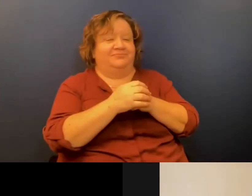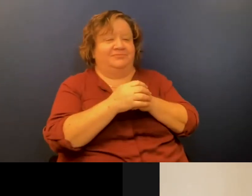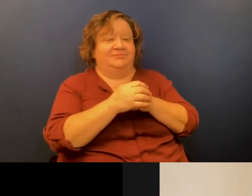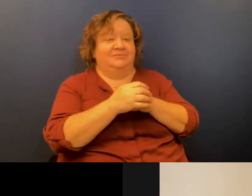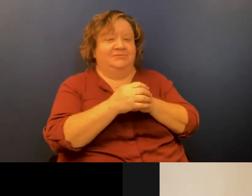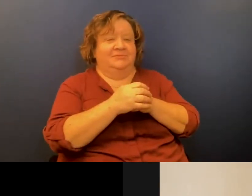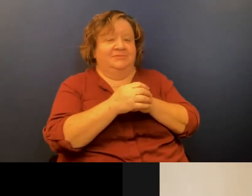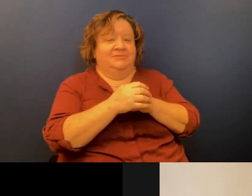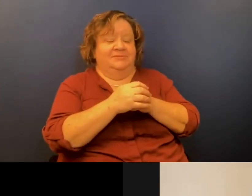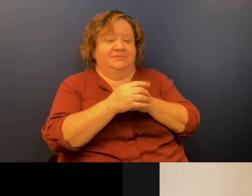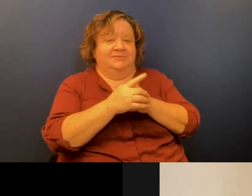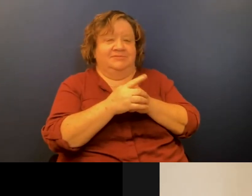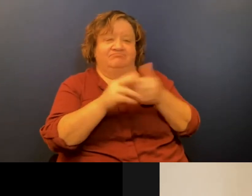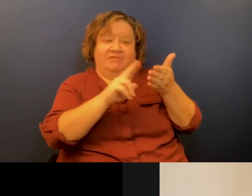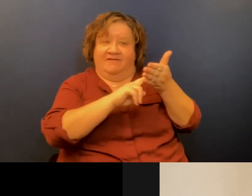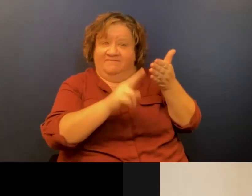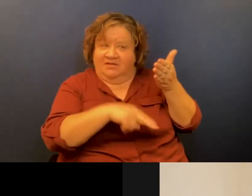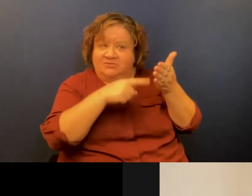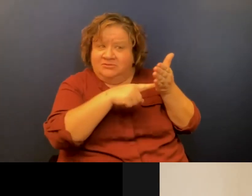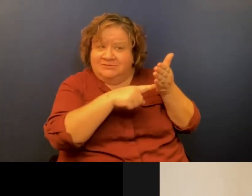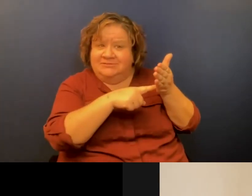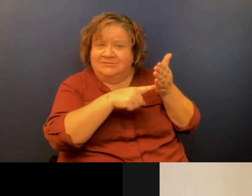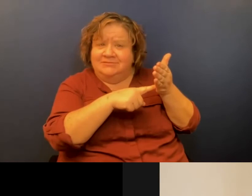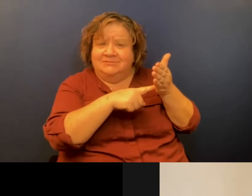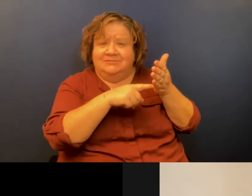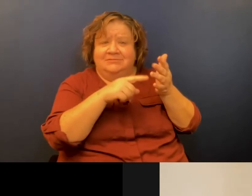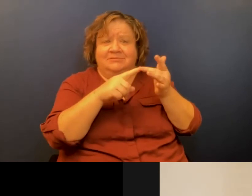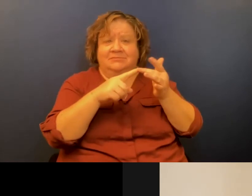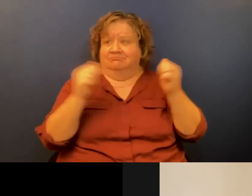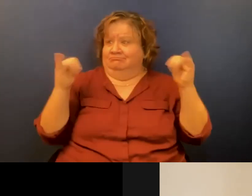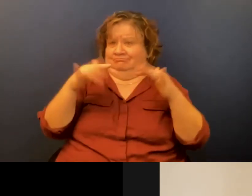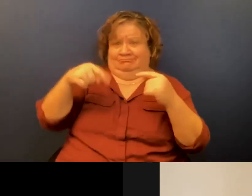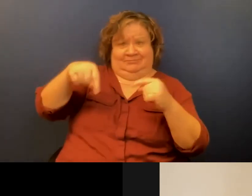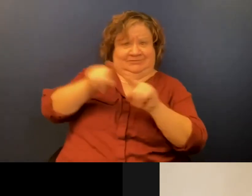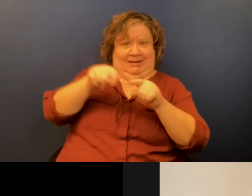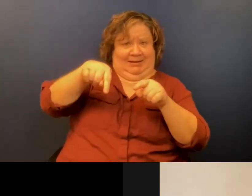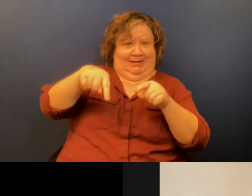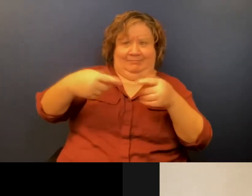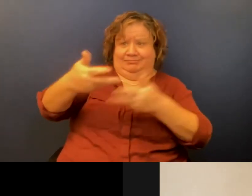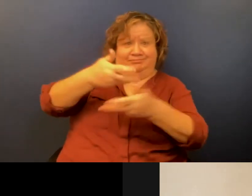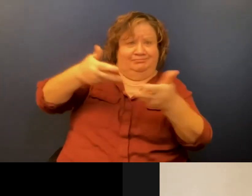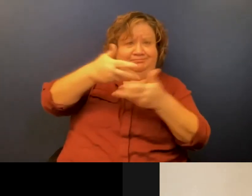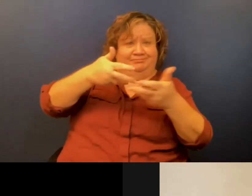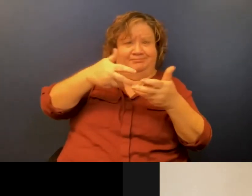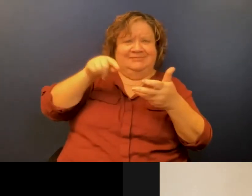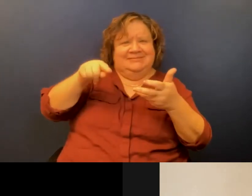aware. So it's very important, the work carried out by governments and alliances,